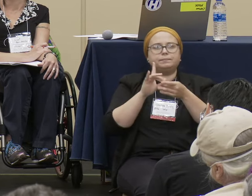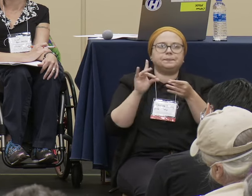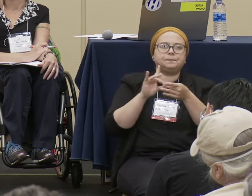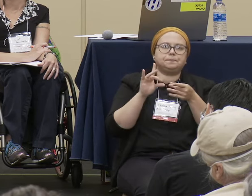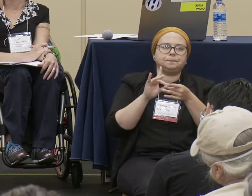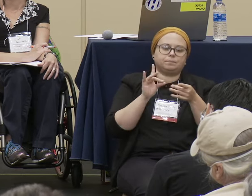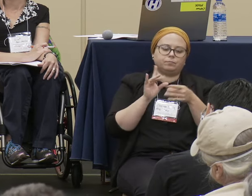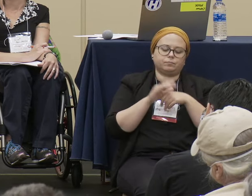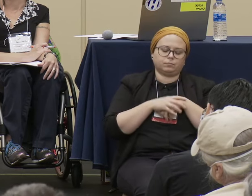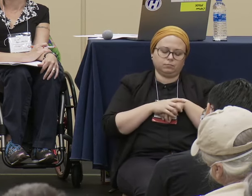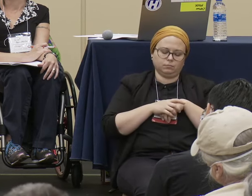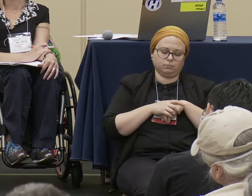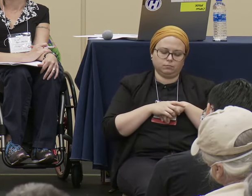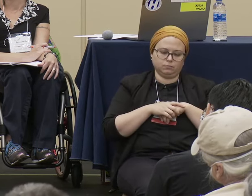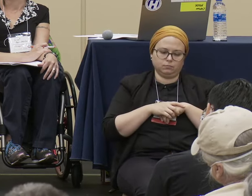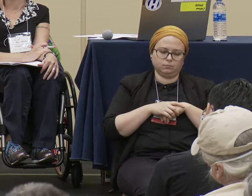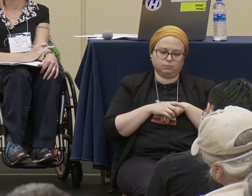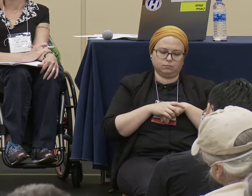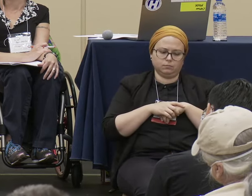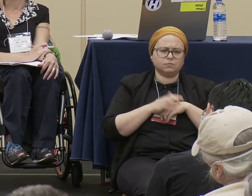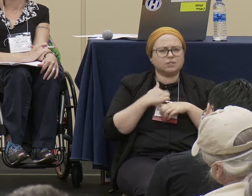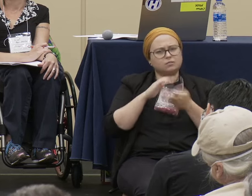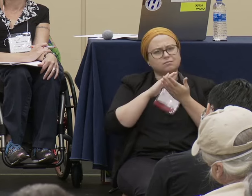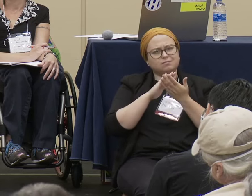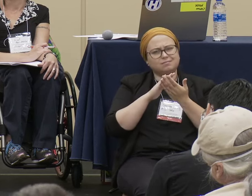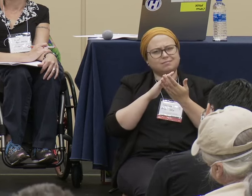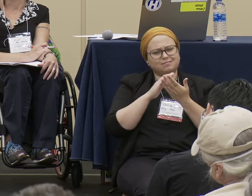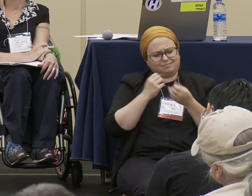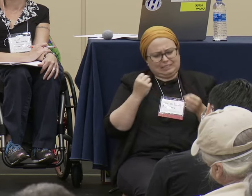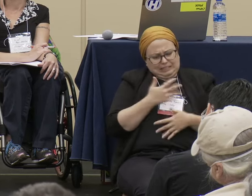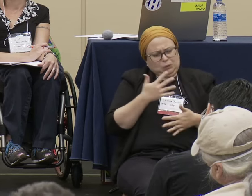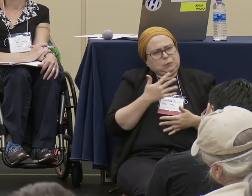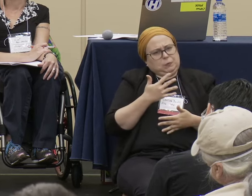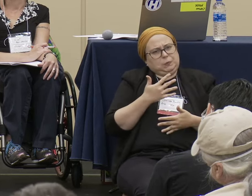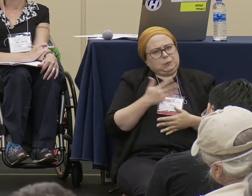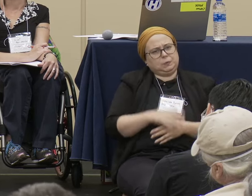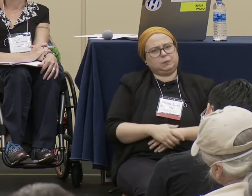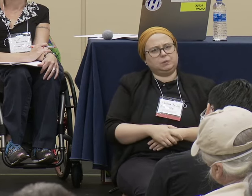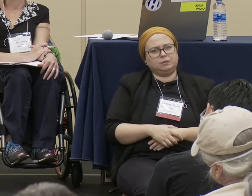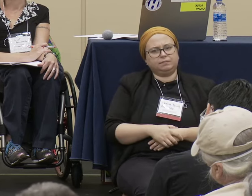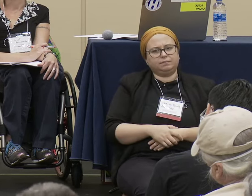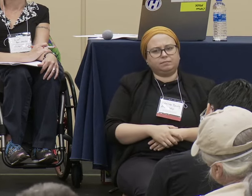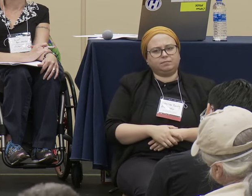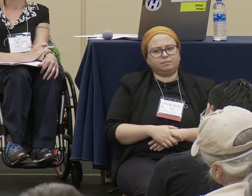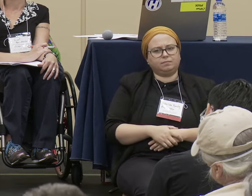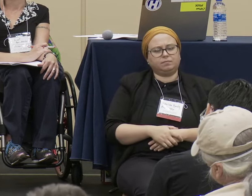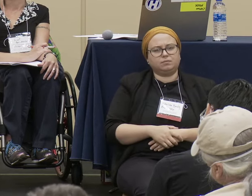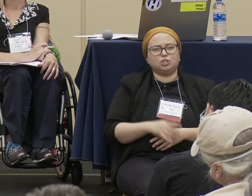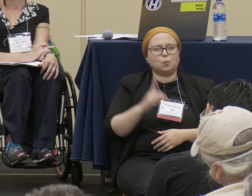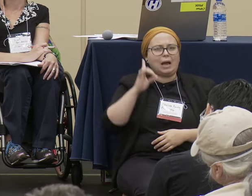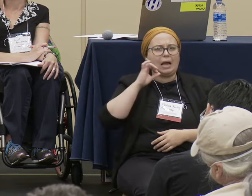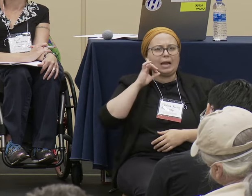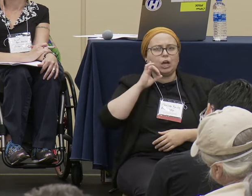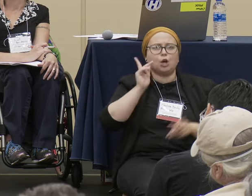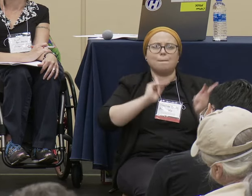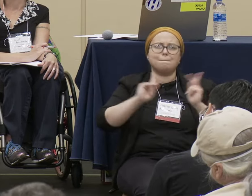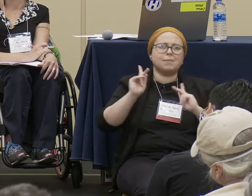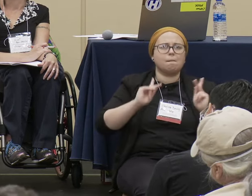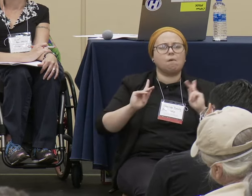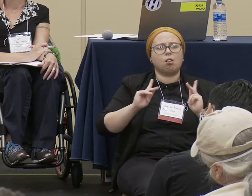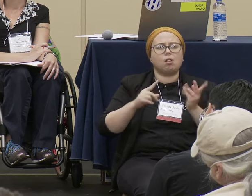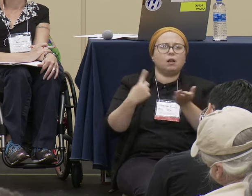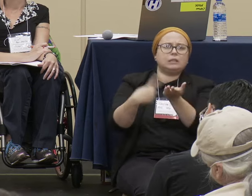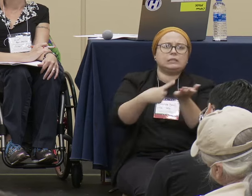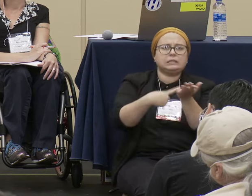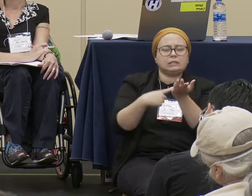you know, I get scared. I get scared when I hear people, you know, talking, you know,